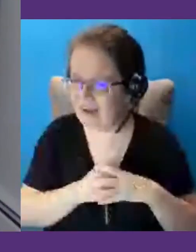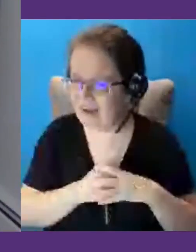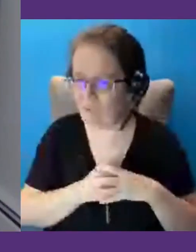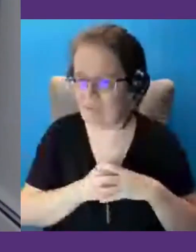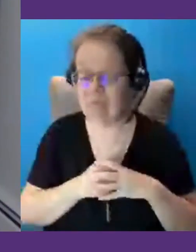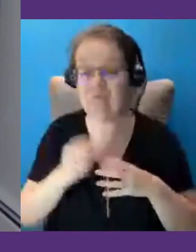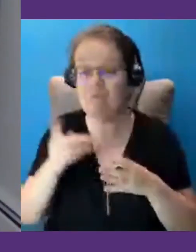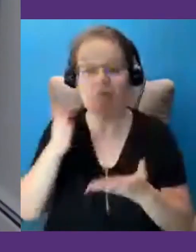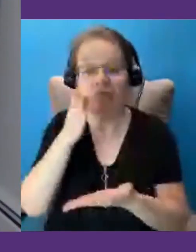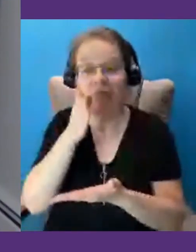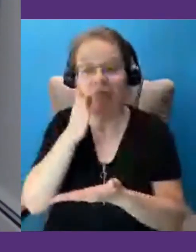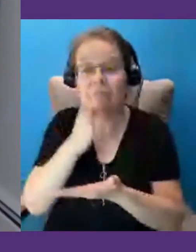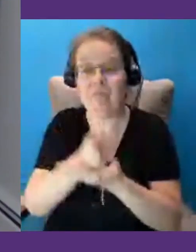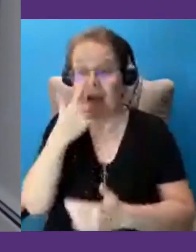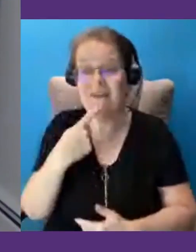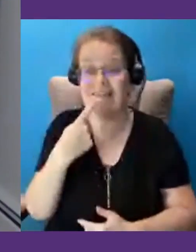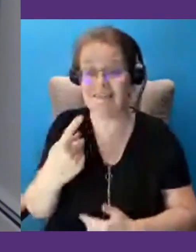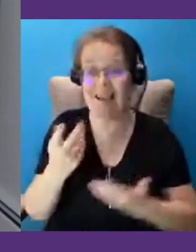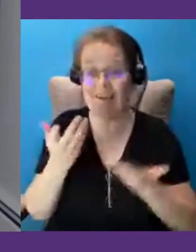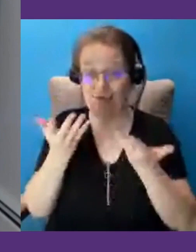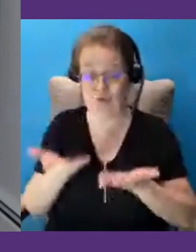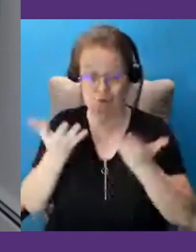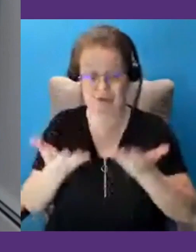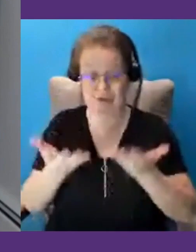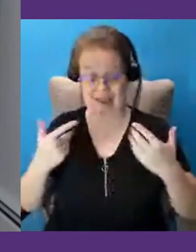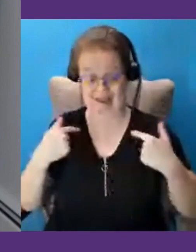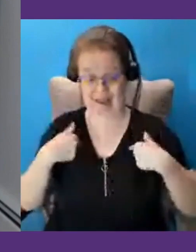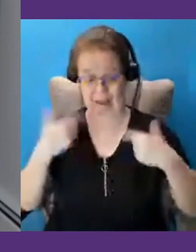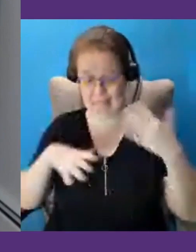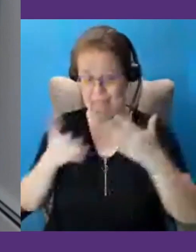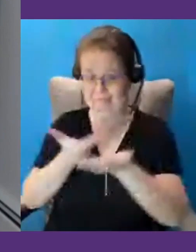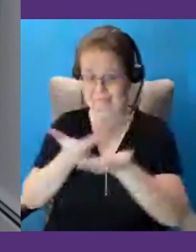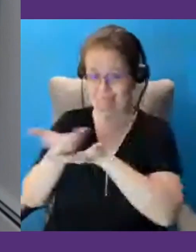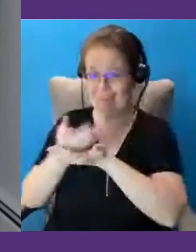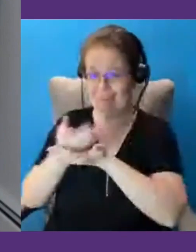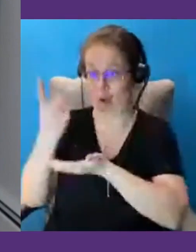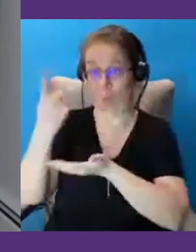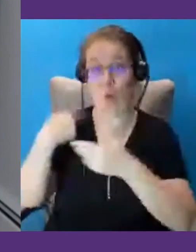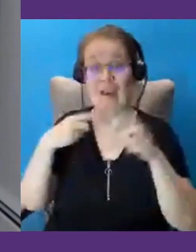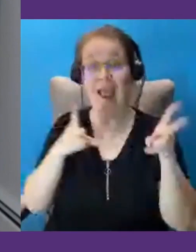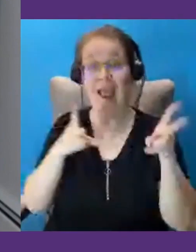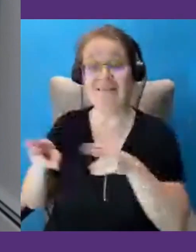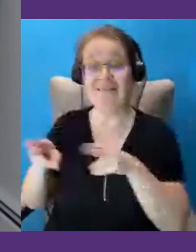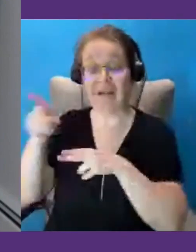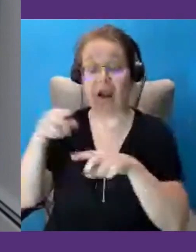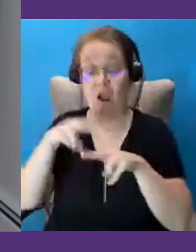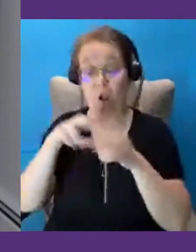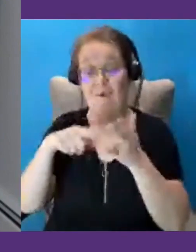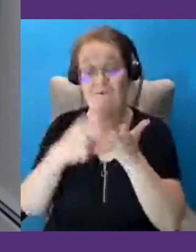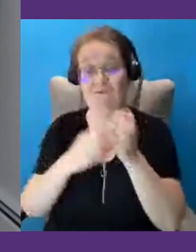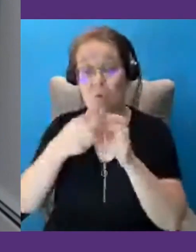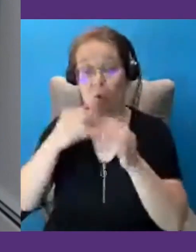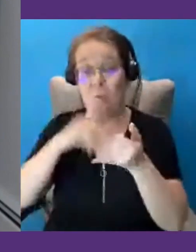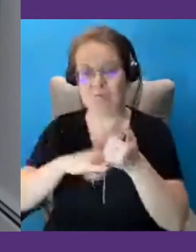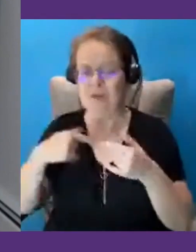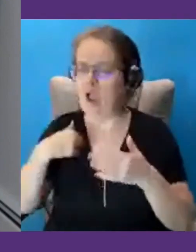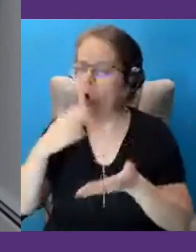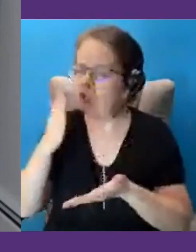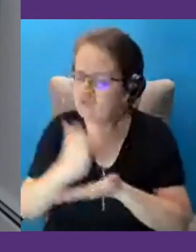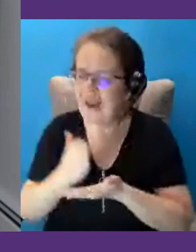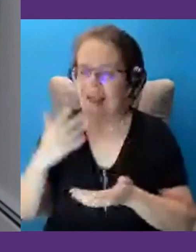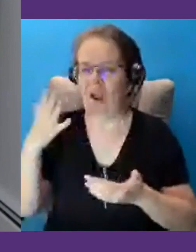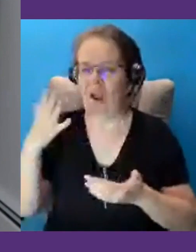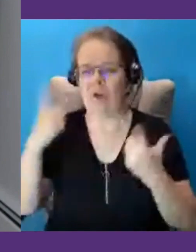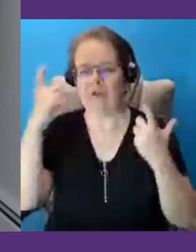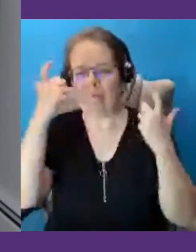you today, I had a conversation with one of my editors at Forbes saying, look, we really want to think about doing